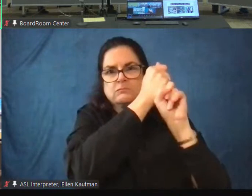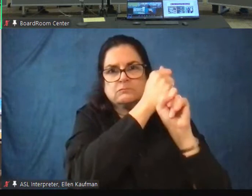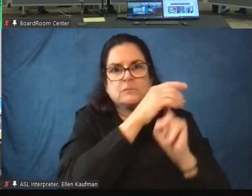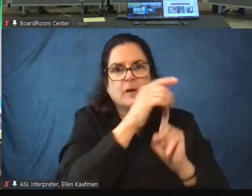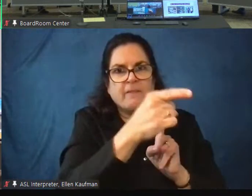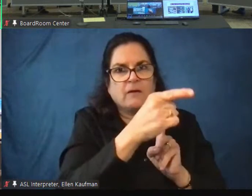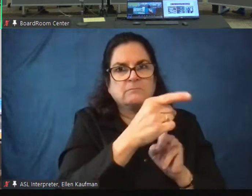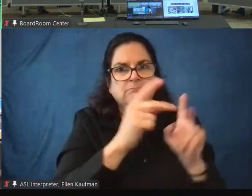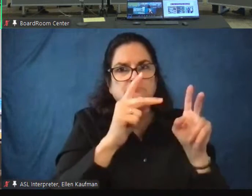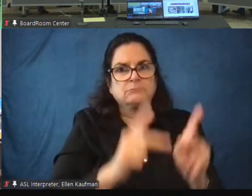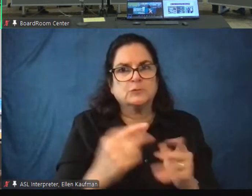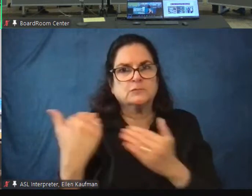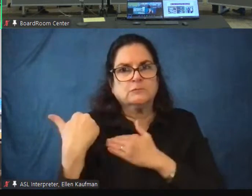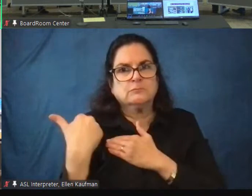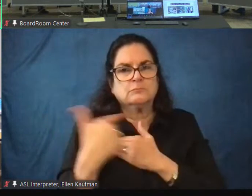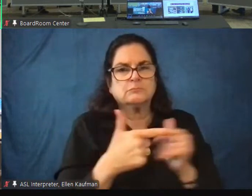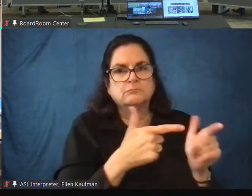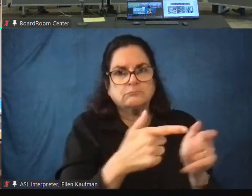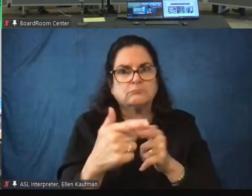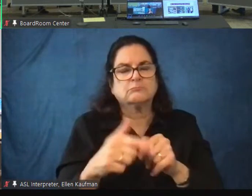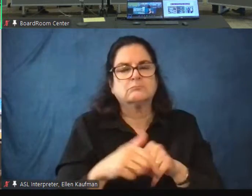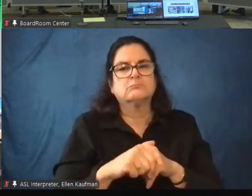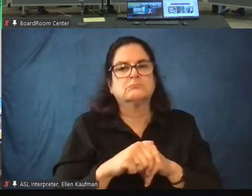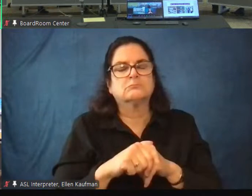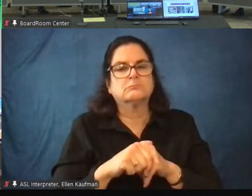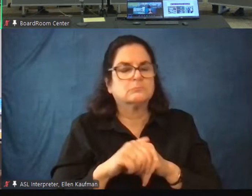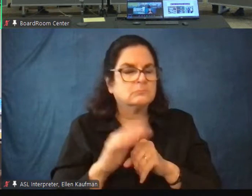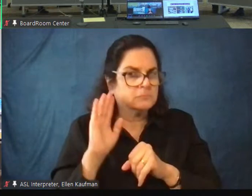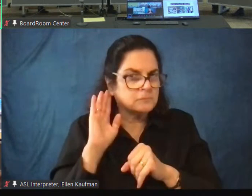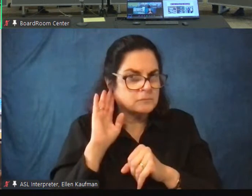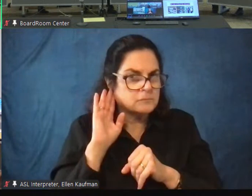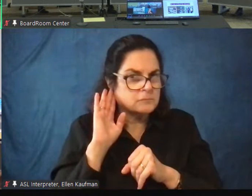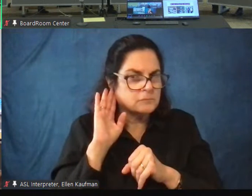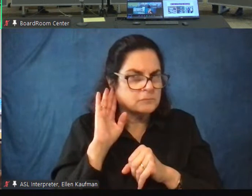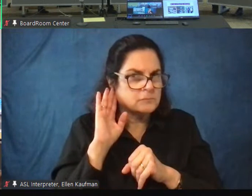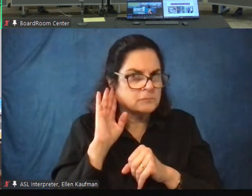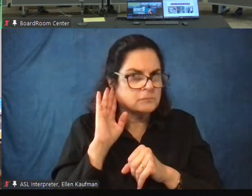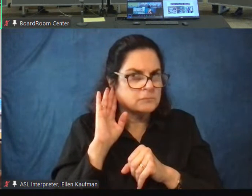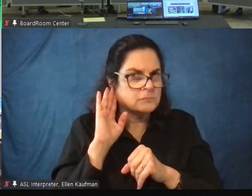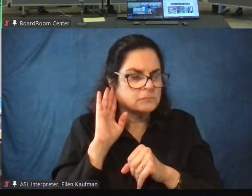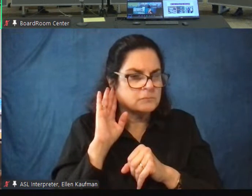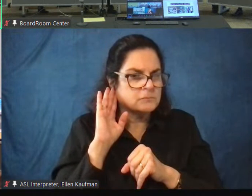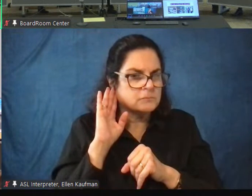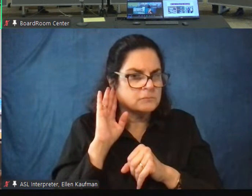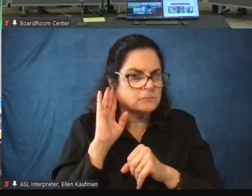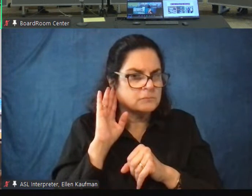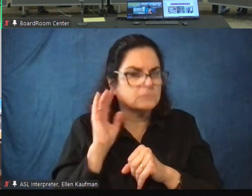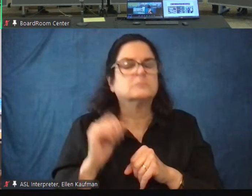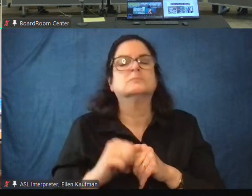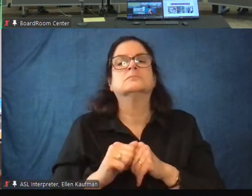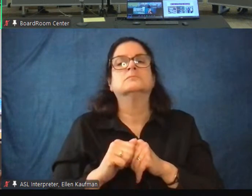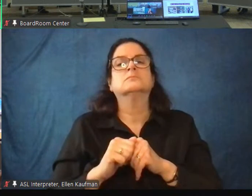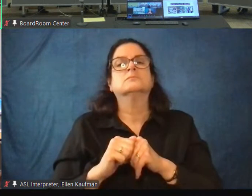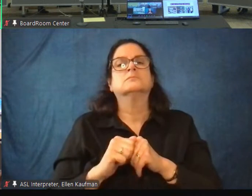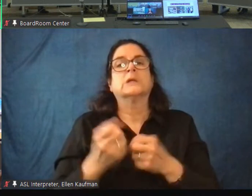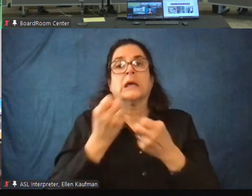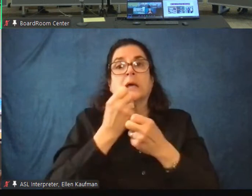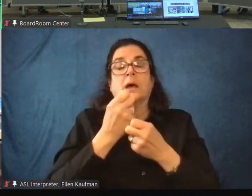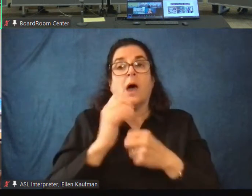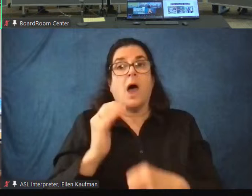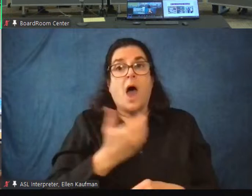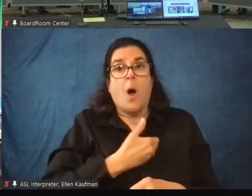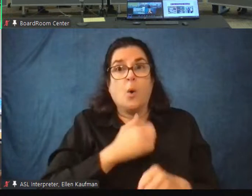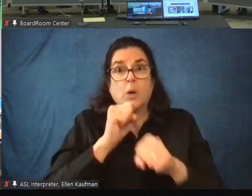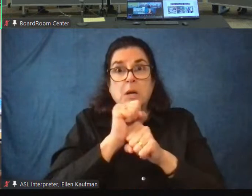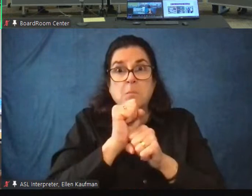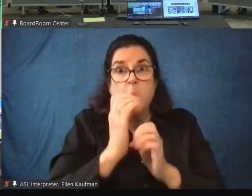Law enforcement officials believe that both of these incidents. I want to reiterate that the safety of our employees and customers